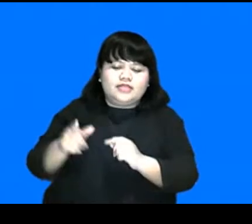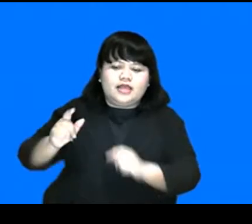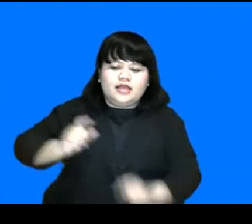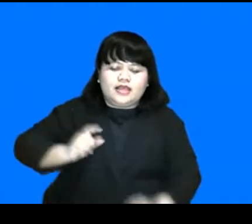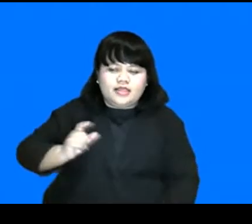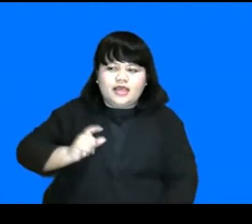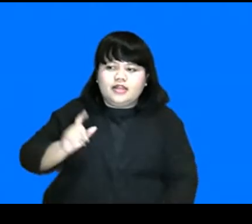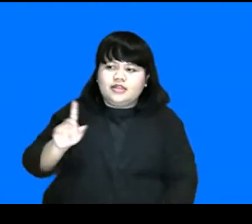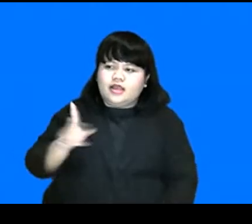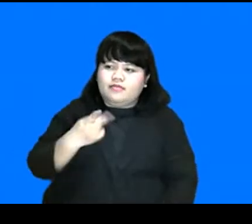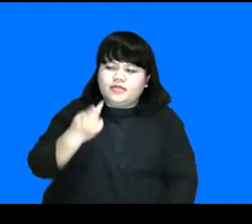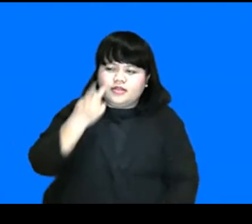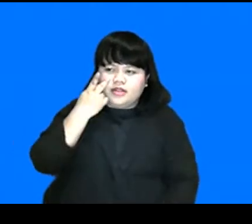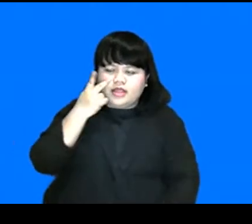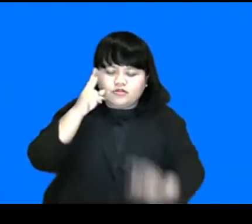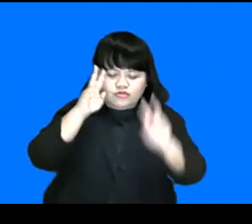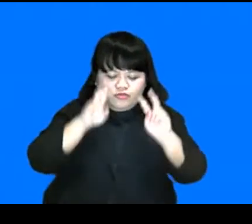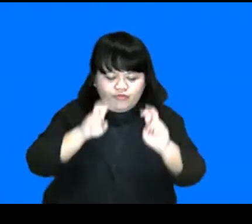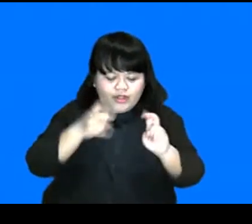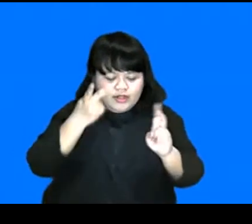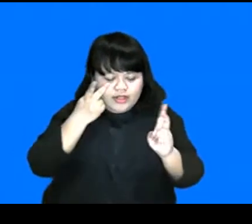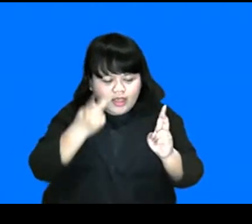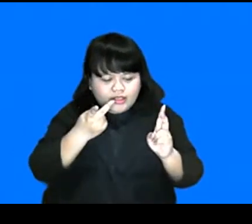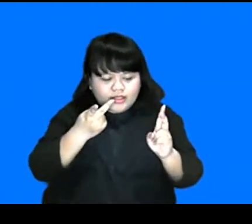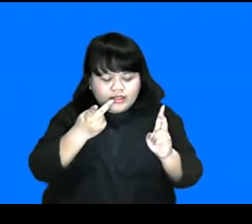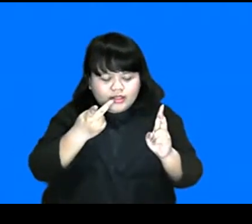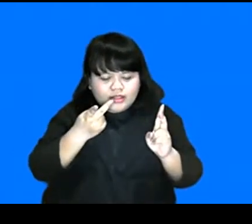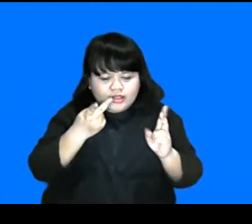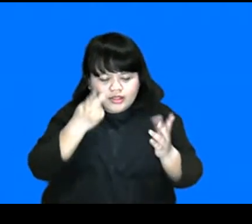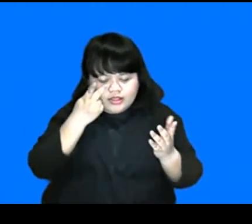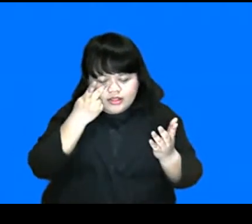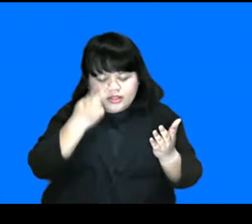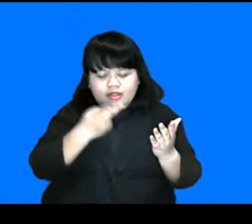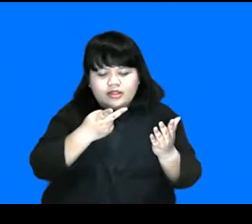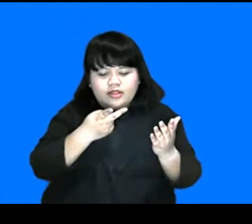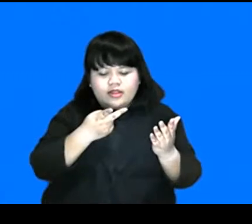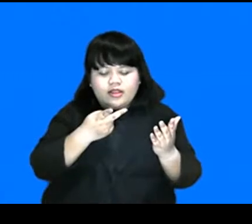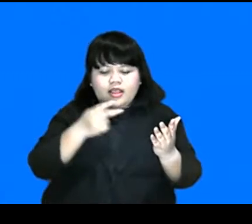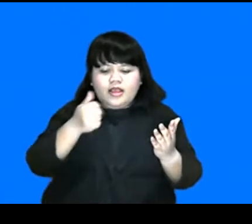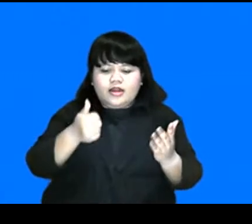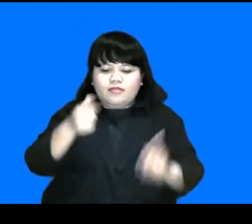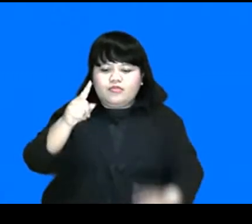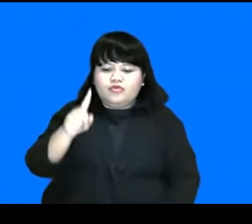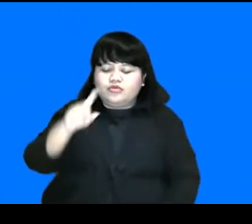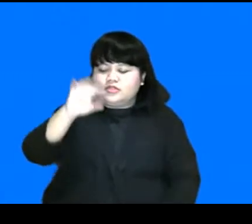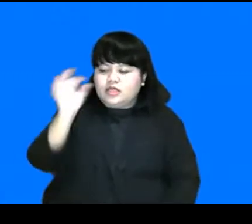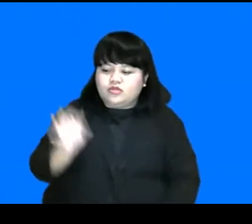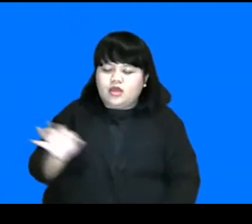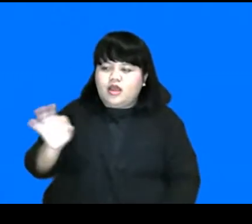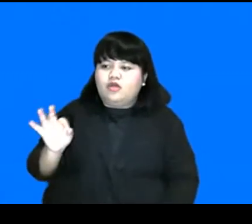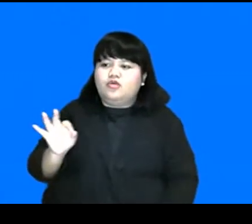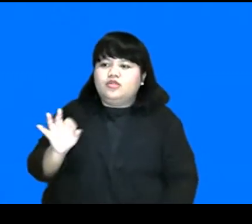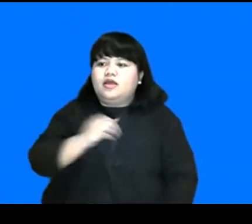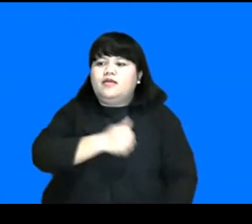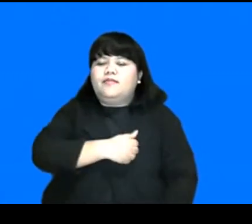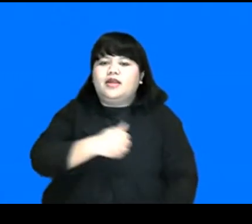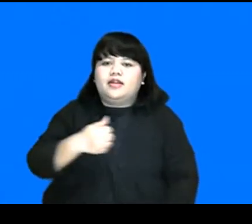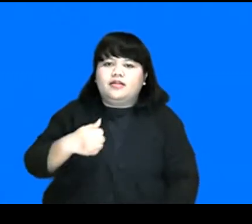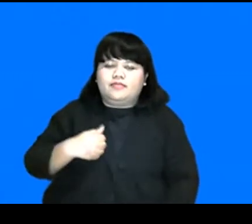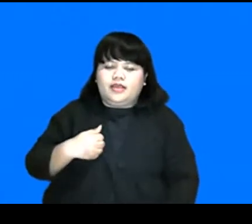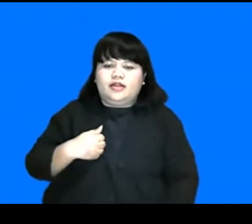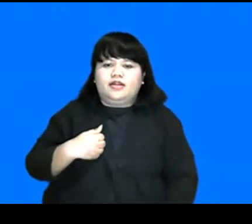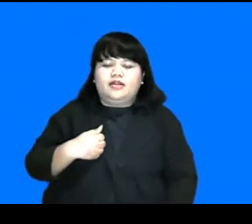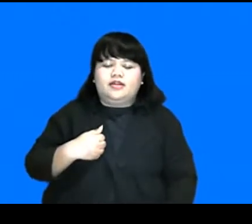interviews with the 61 governments, 61 member of parliaments. And then as I said before, the result